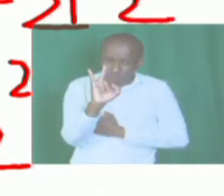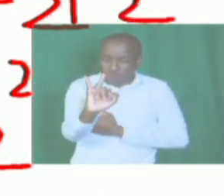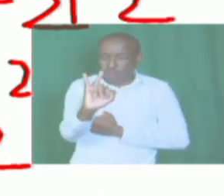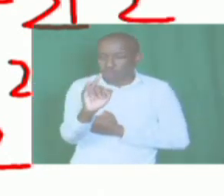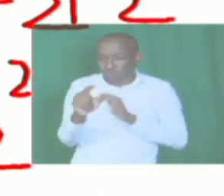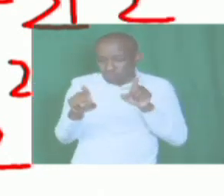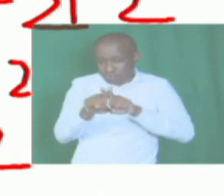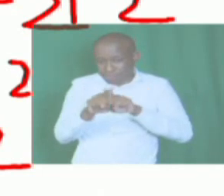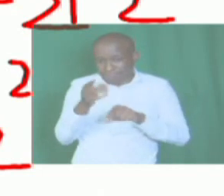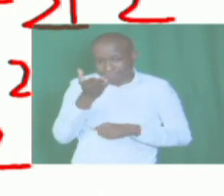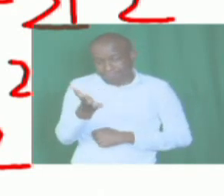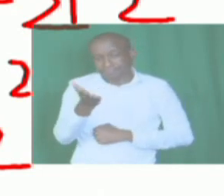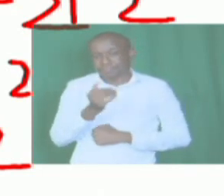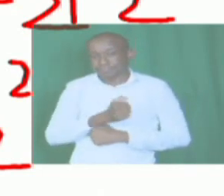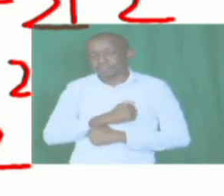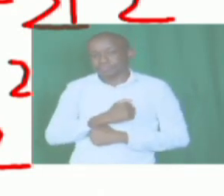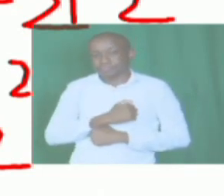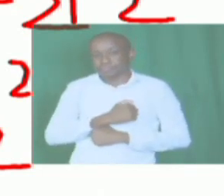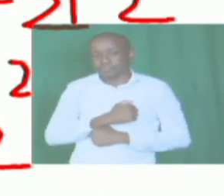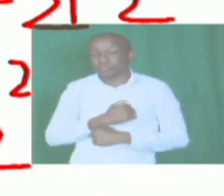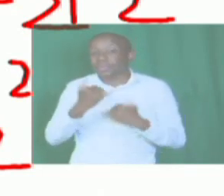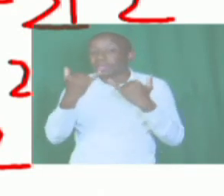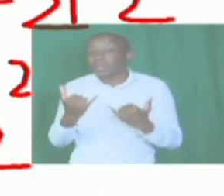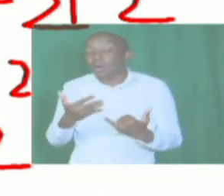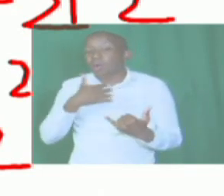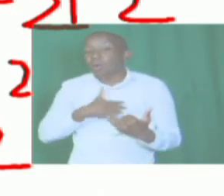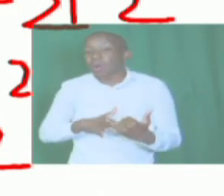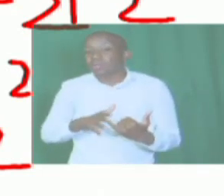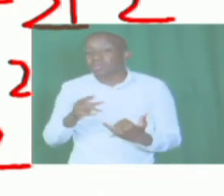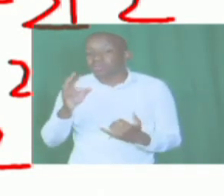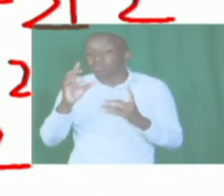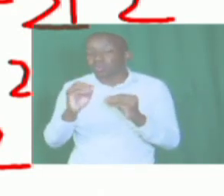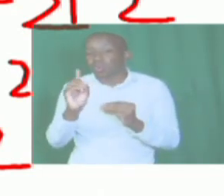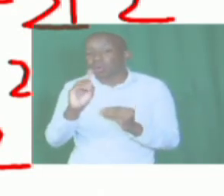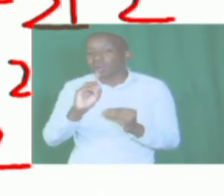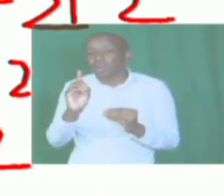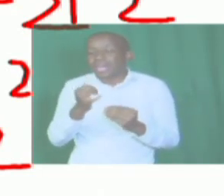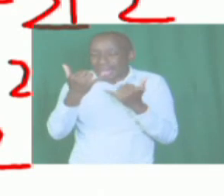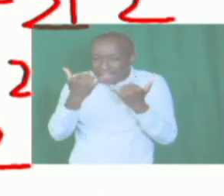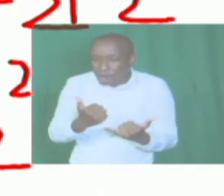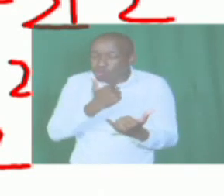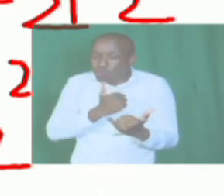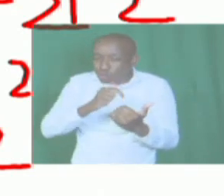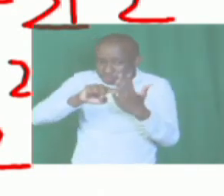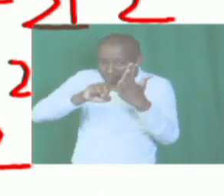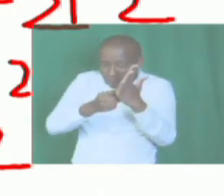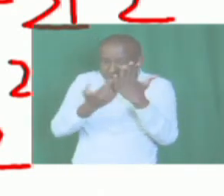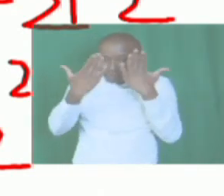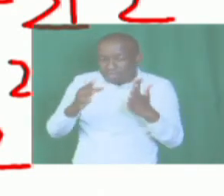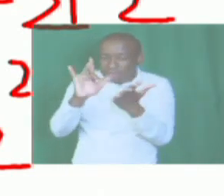like that. So what we want to do is to use these points.